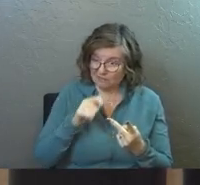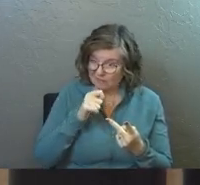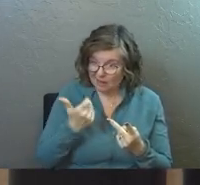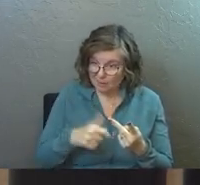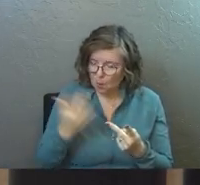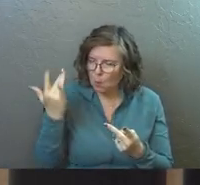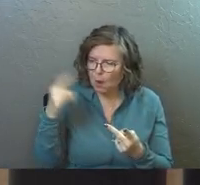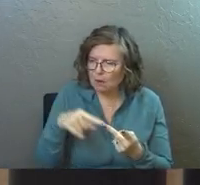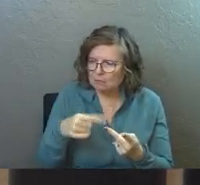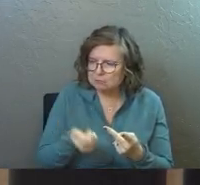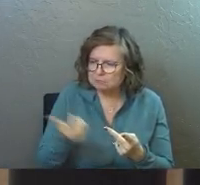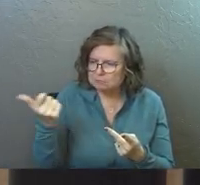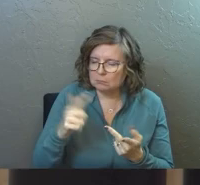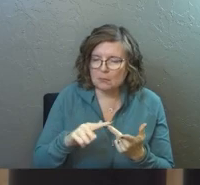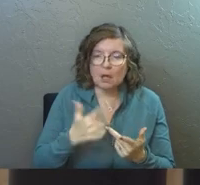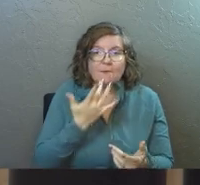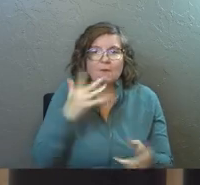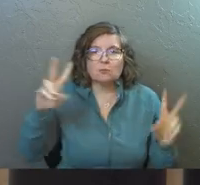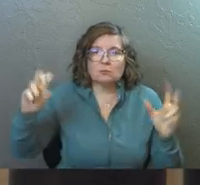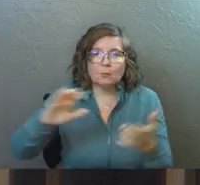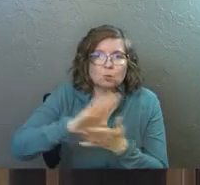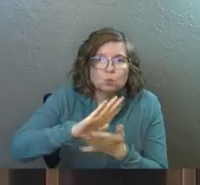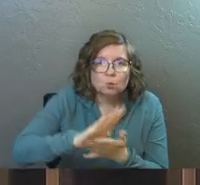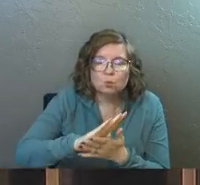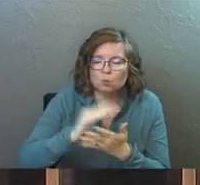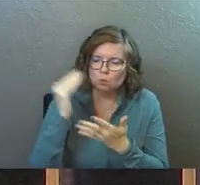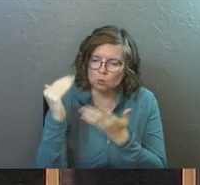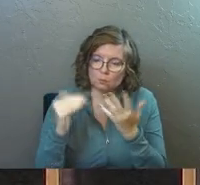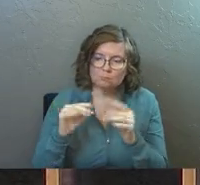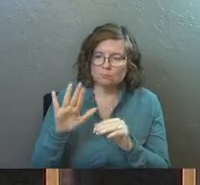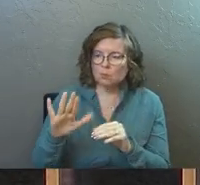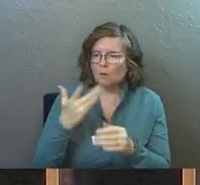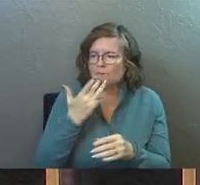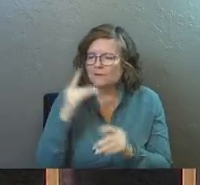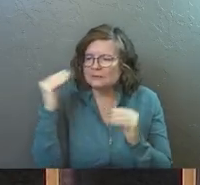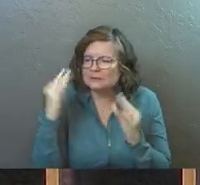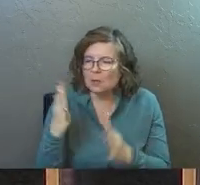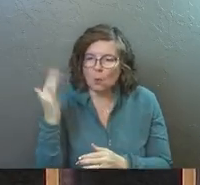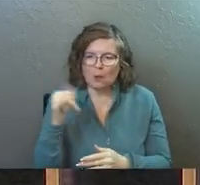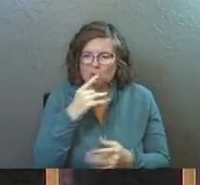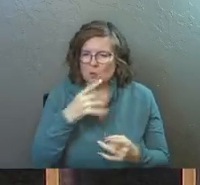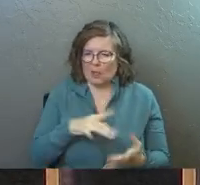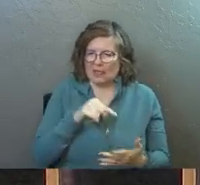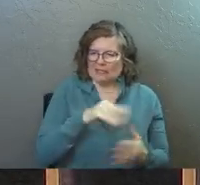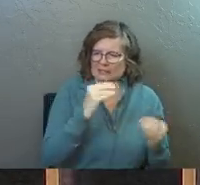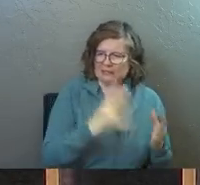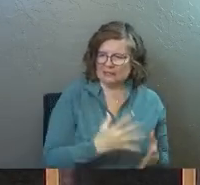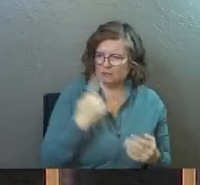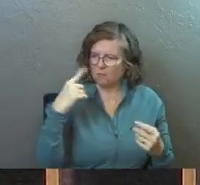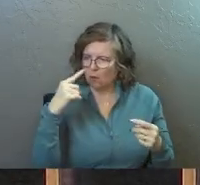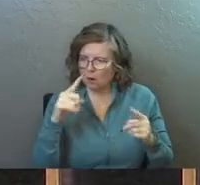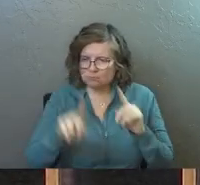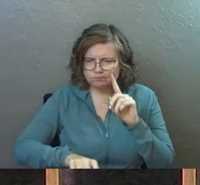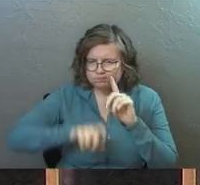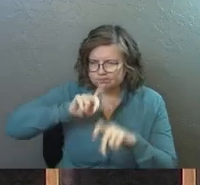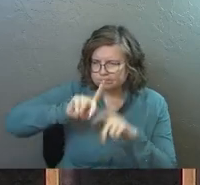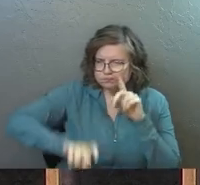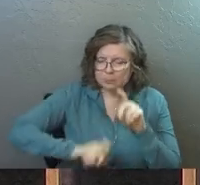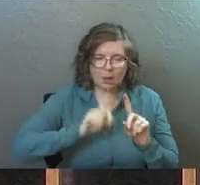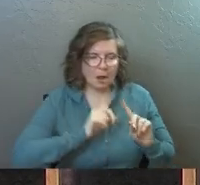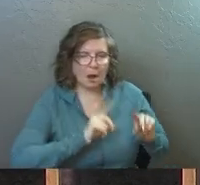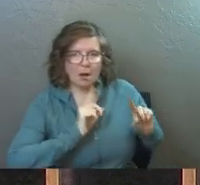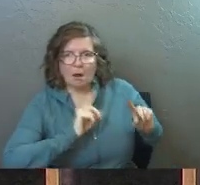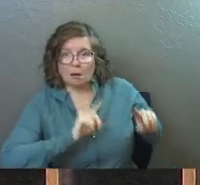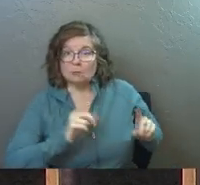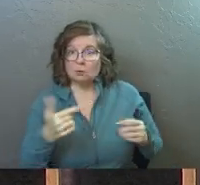anymore? And what's your favorite subject at school? And who's your favorite teacher? And why do you not like this teacher? And we would go into all of the